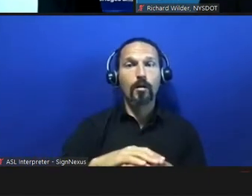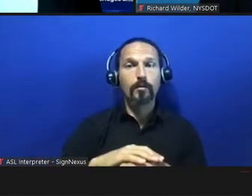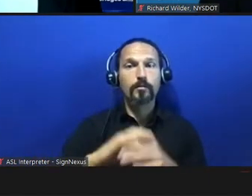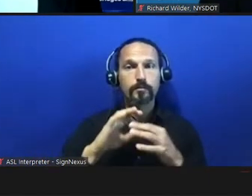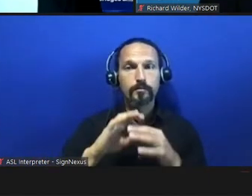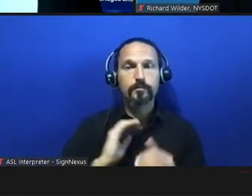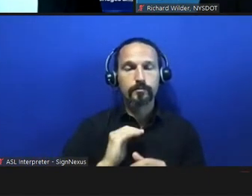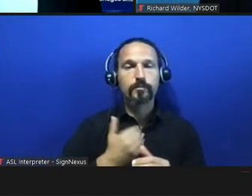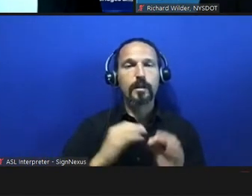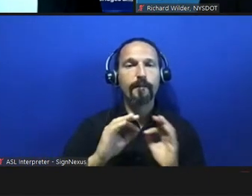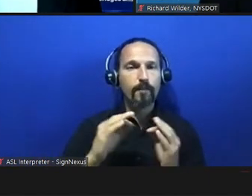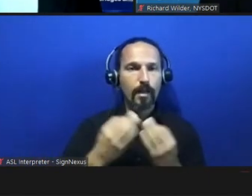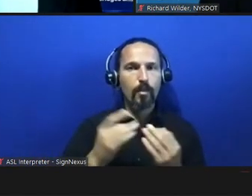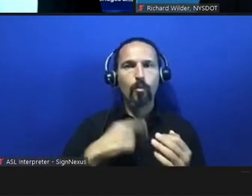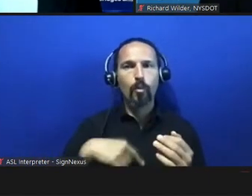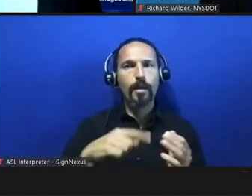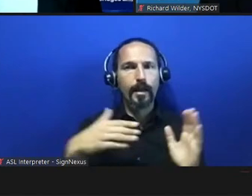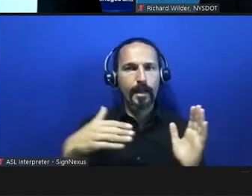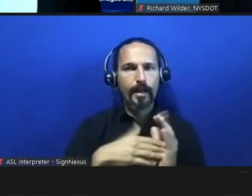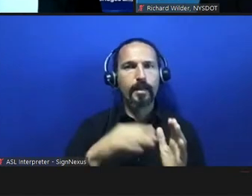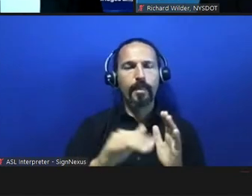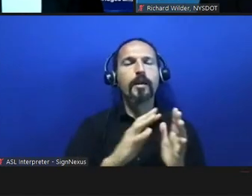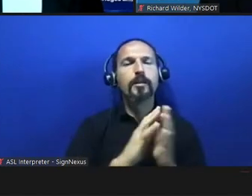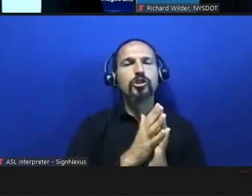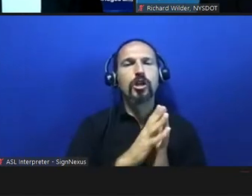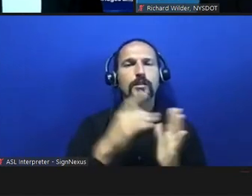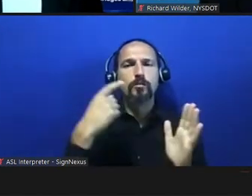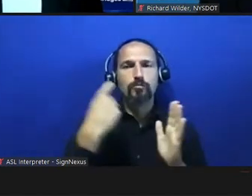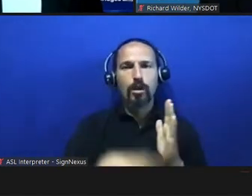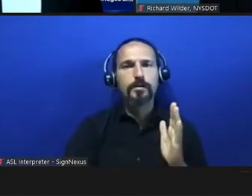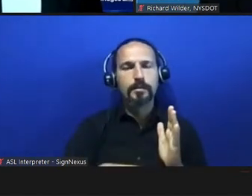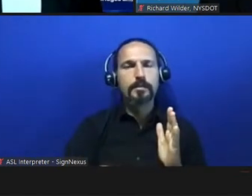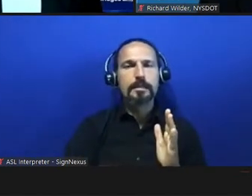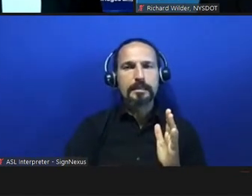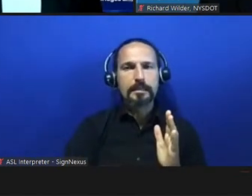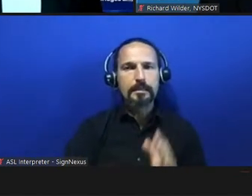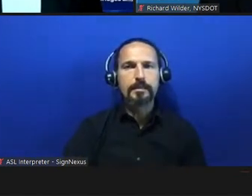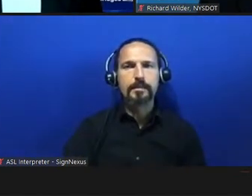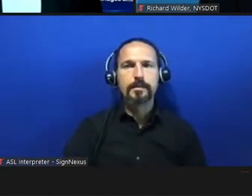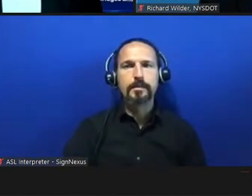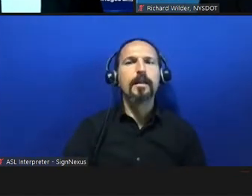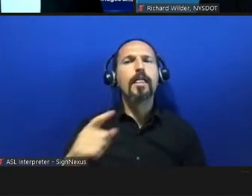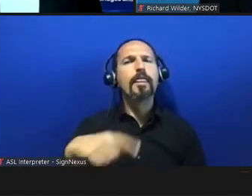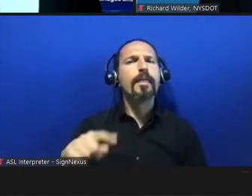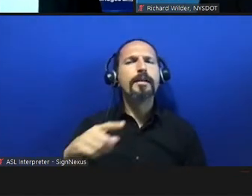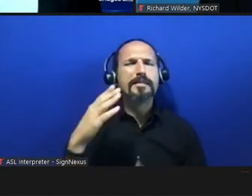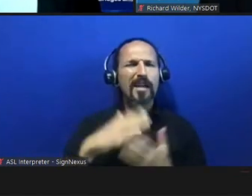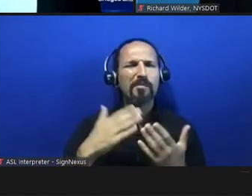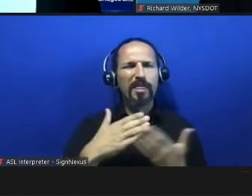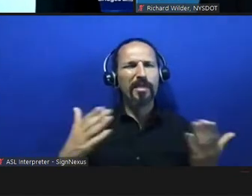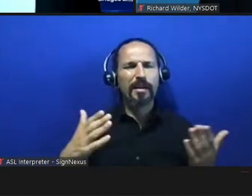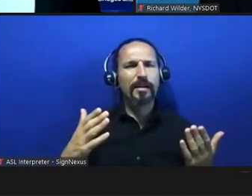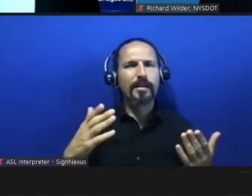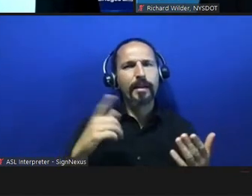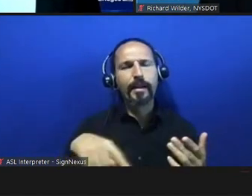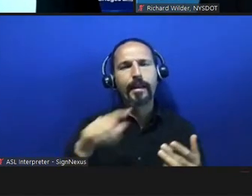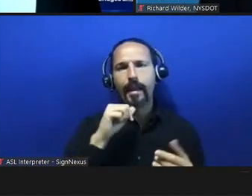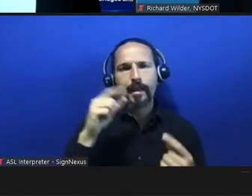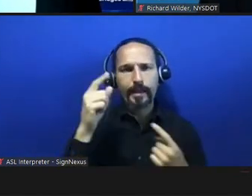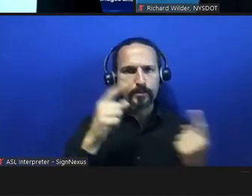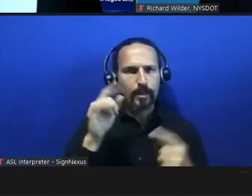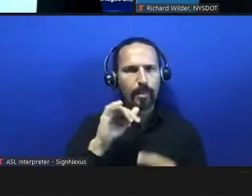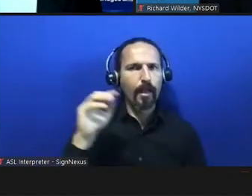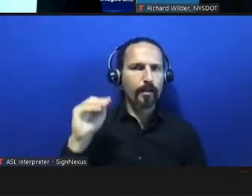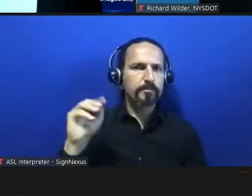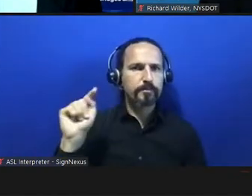our family and we are against congestion pricing because there are a few things that aren't being considered like